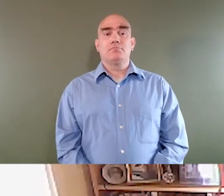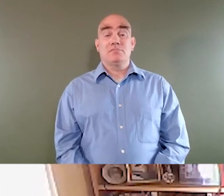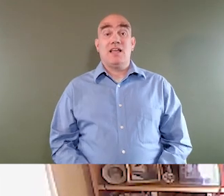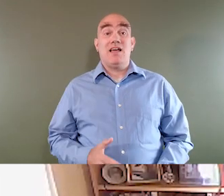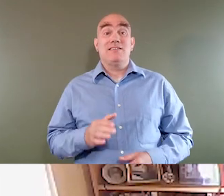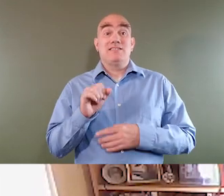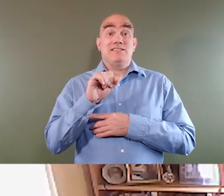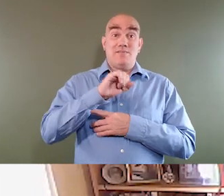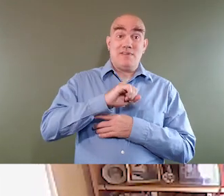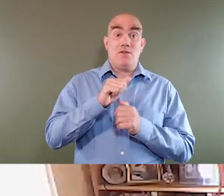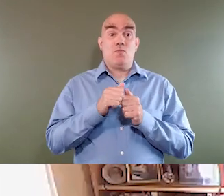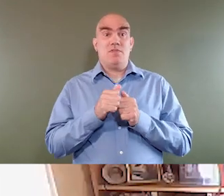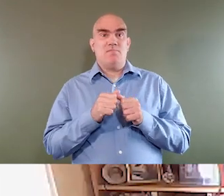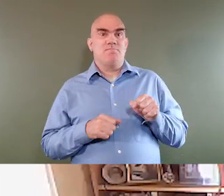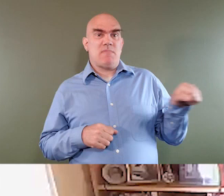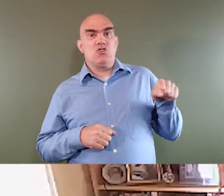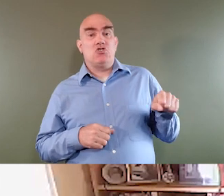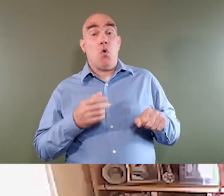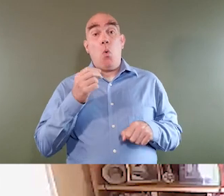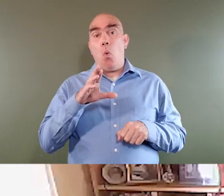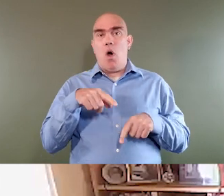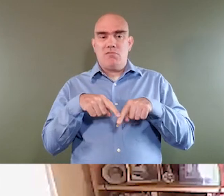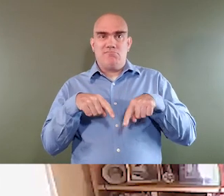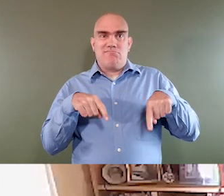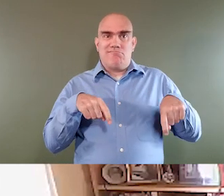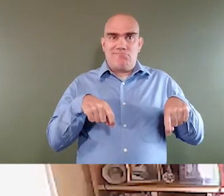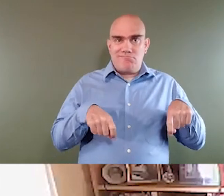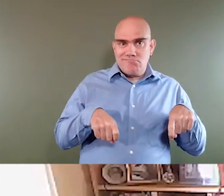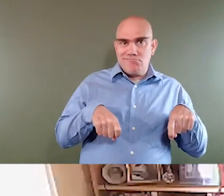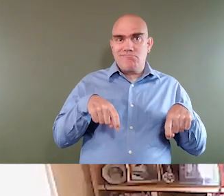side punch or side lunge with side kick.